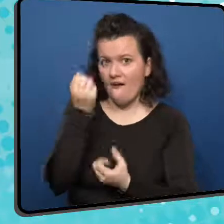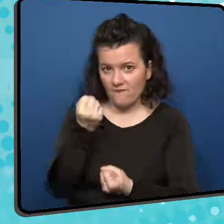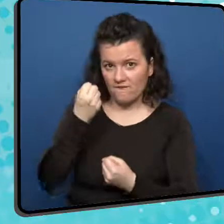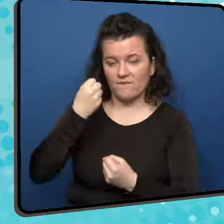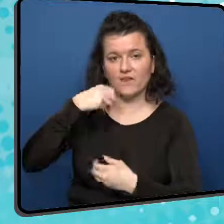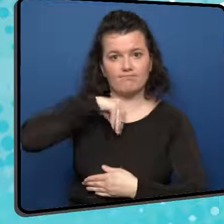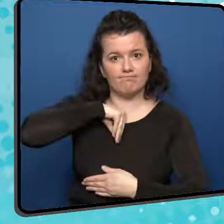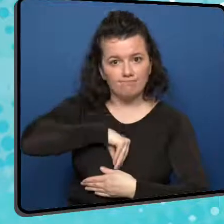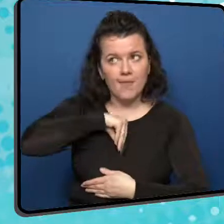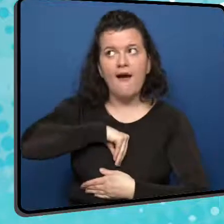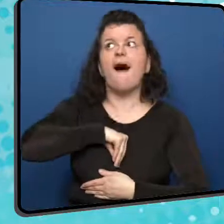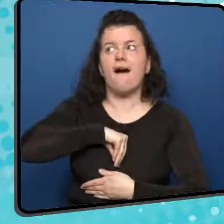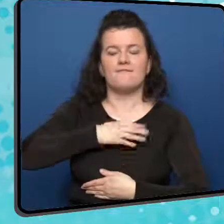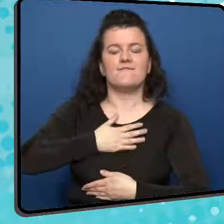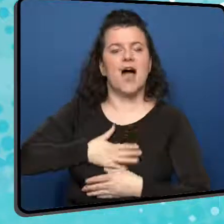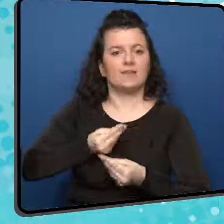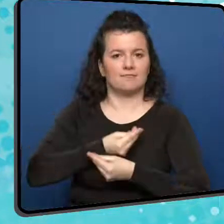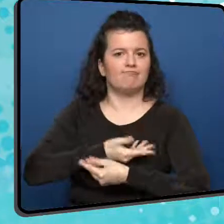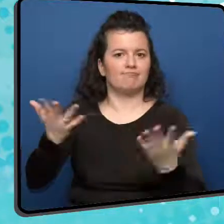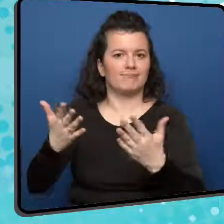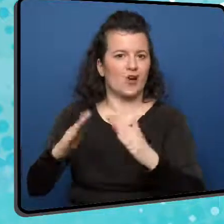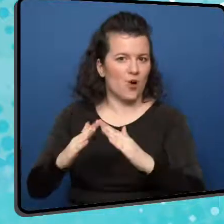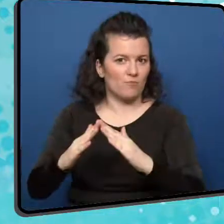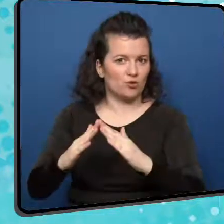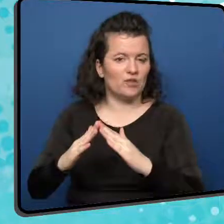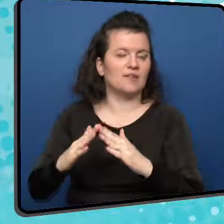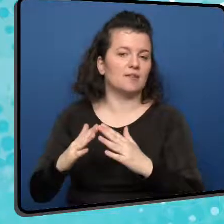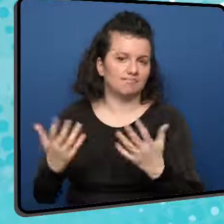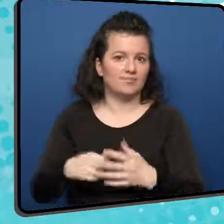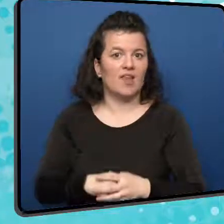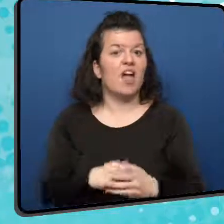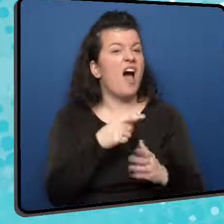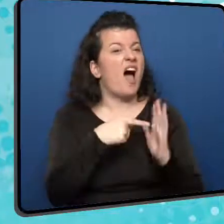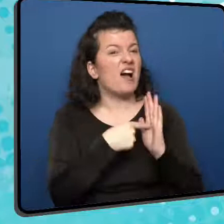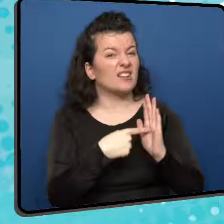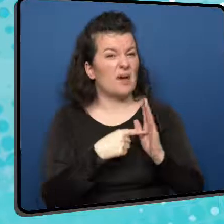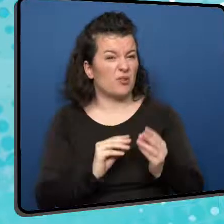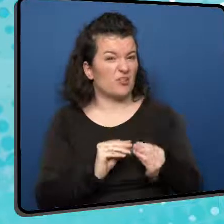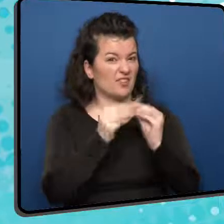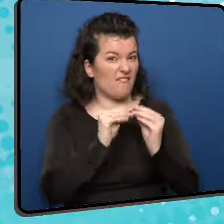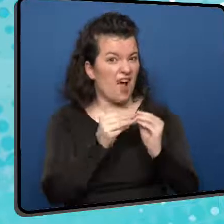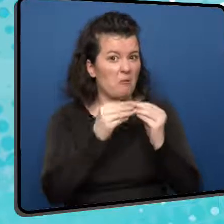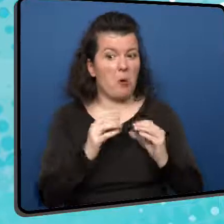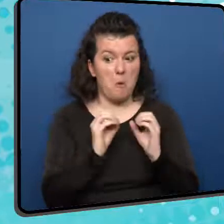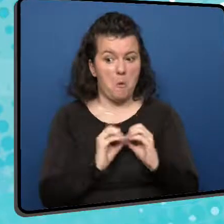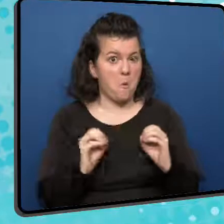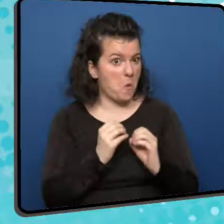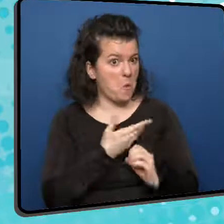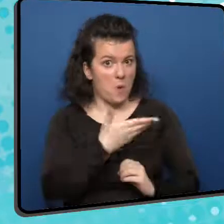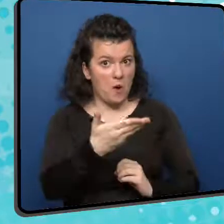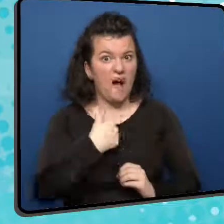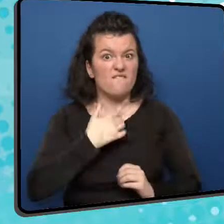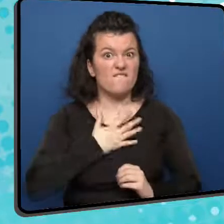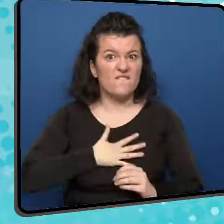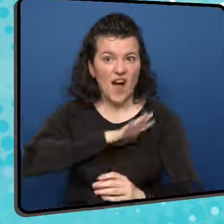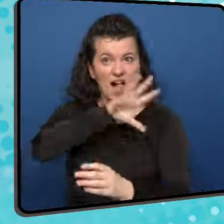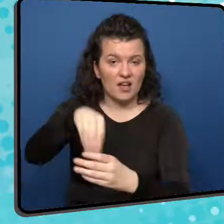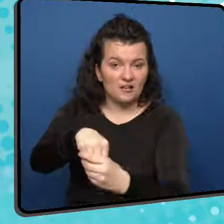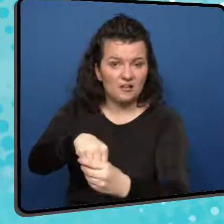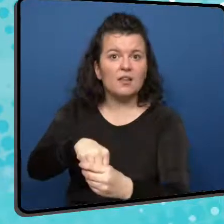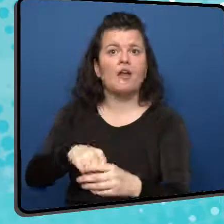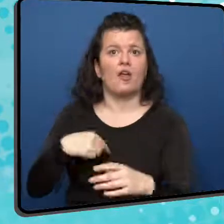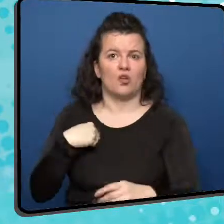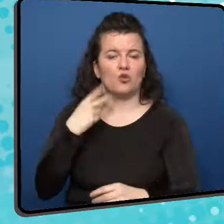community. If you're not a developer, then don't worry about it. You can see a lot of developer